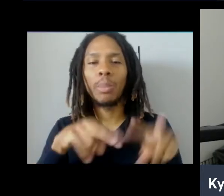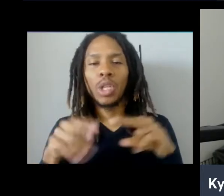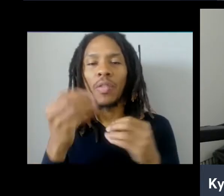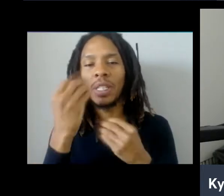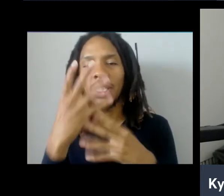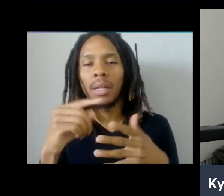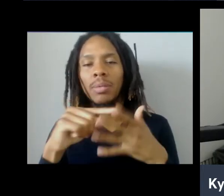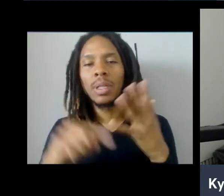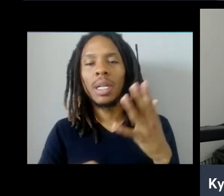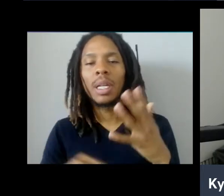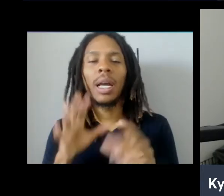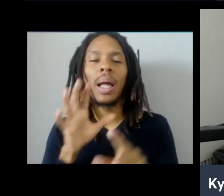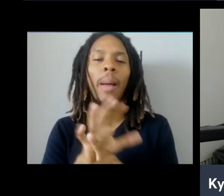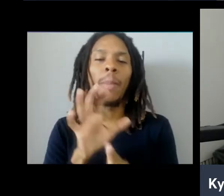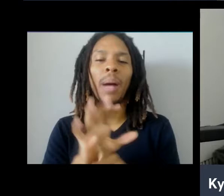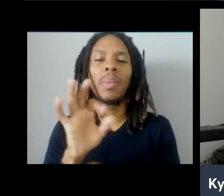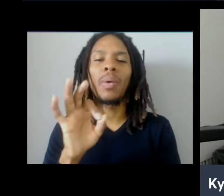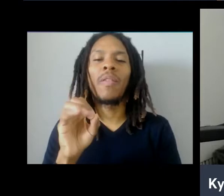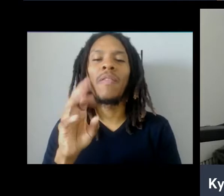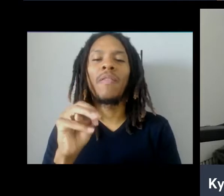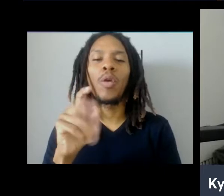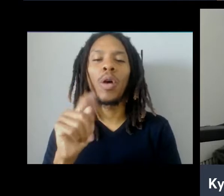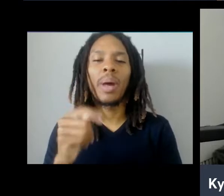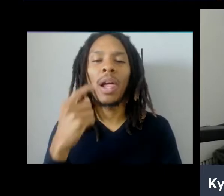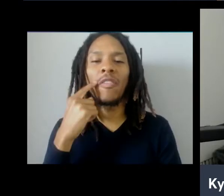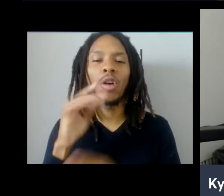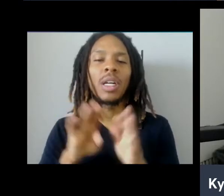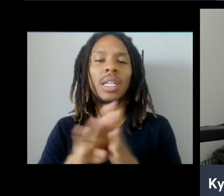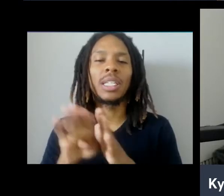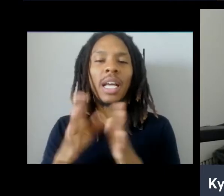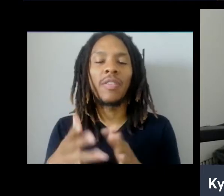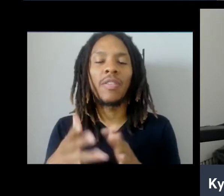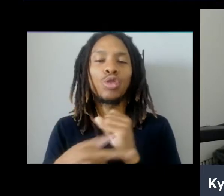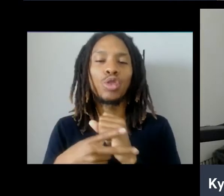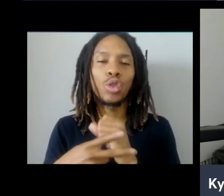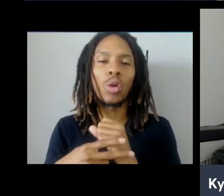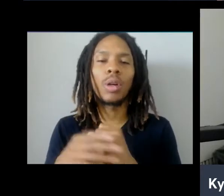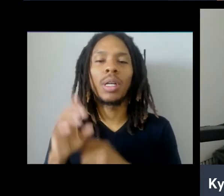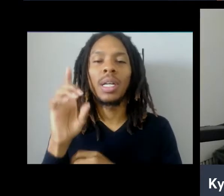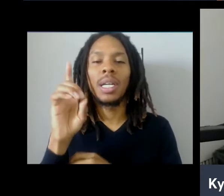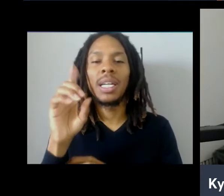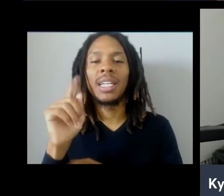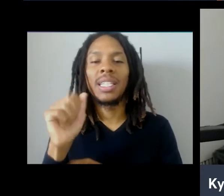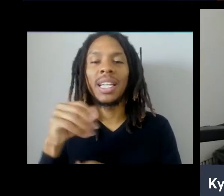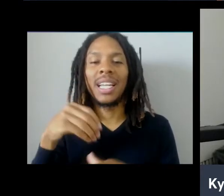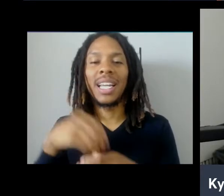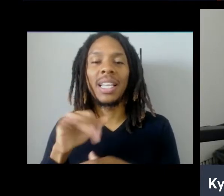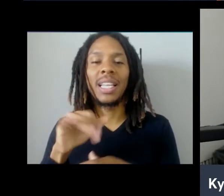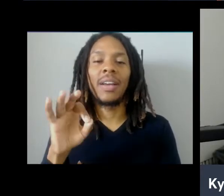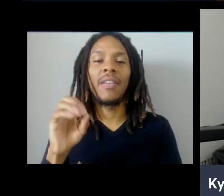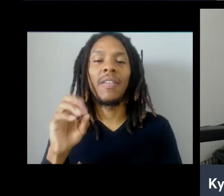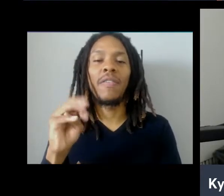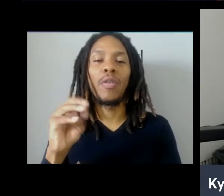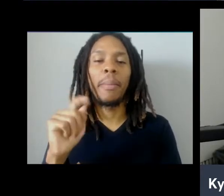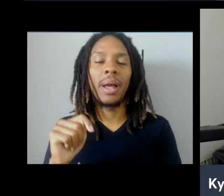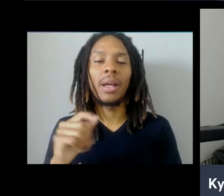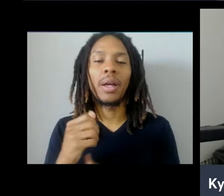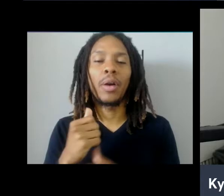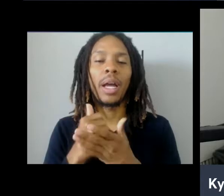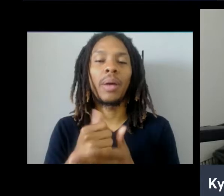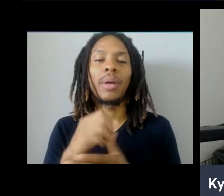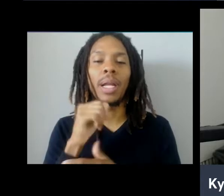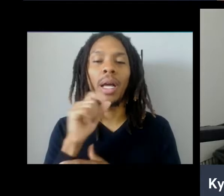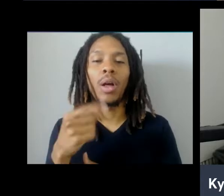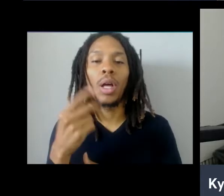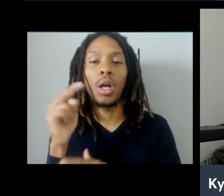popular format for people or for developers to store data in that format because it helps you not only look at it